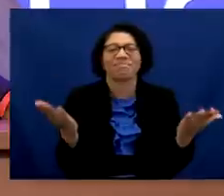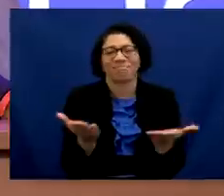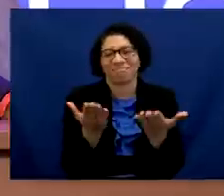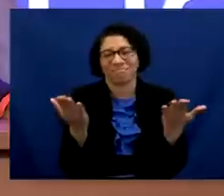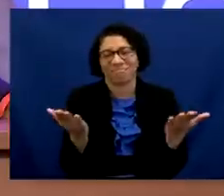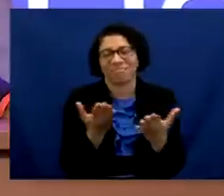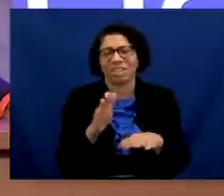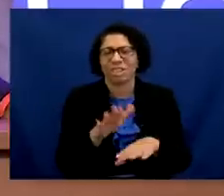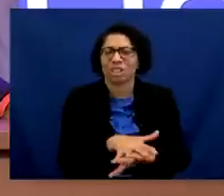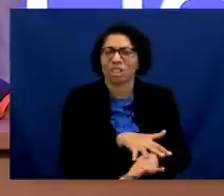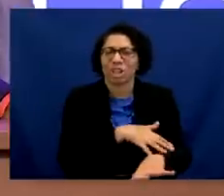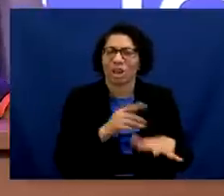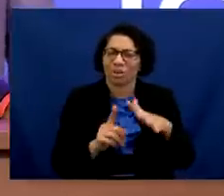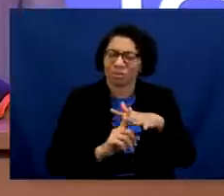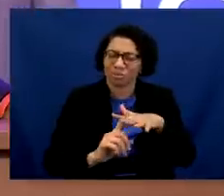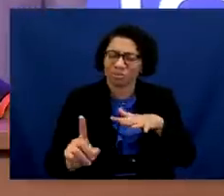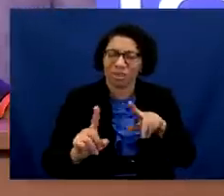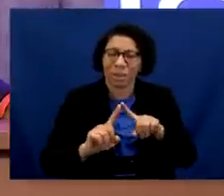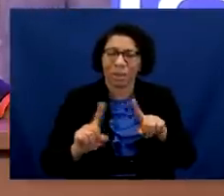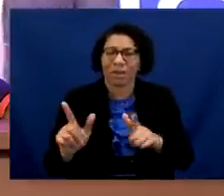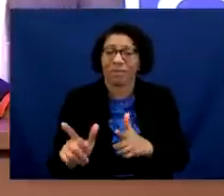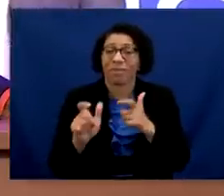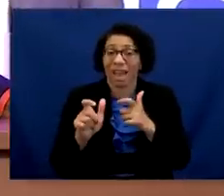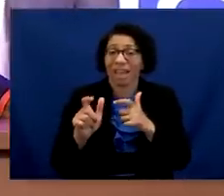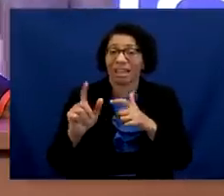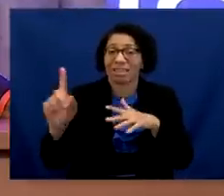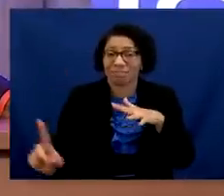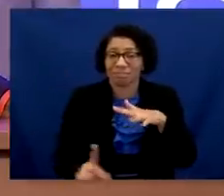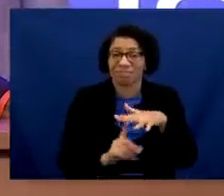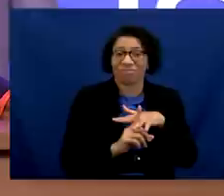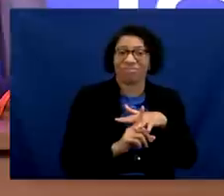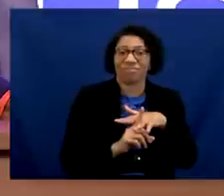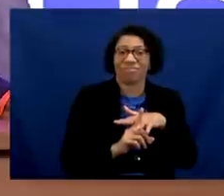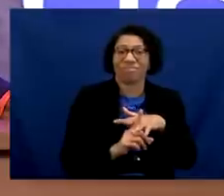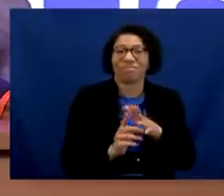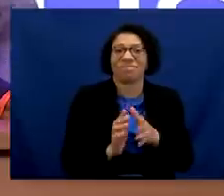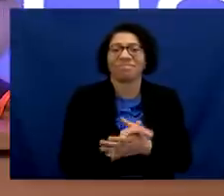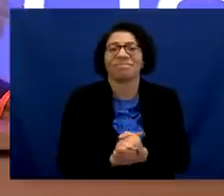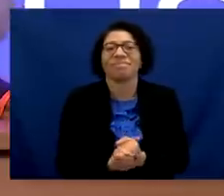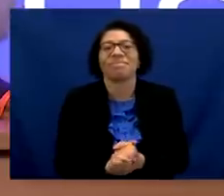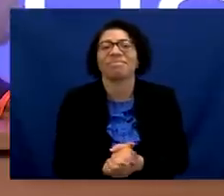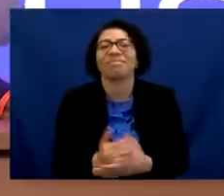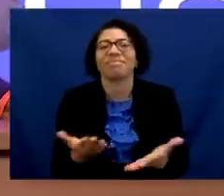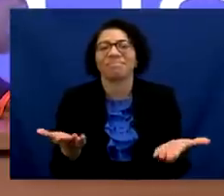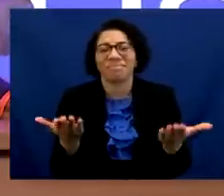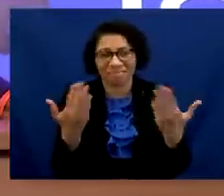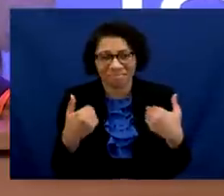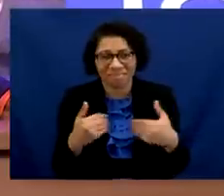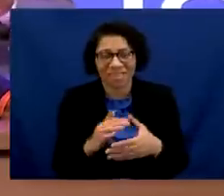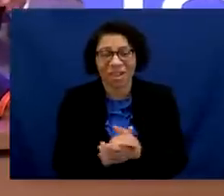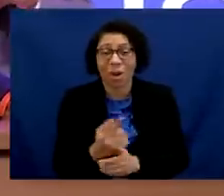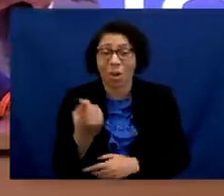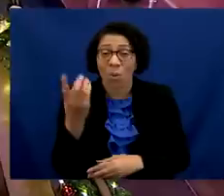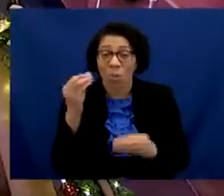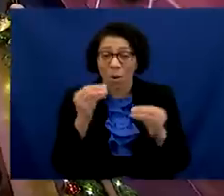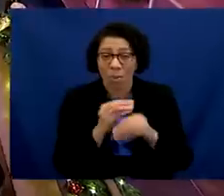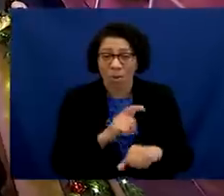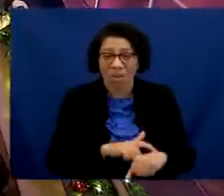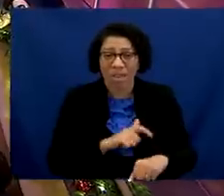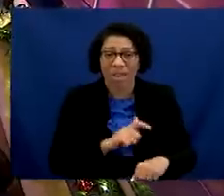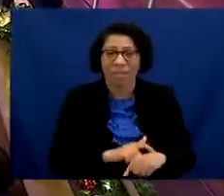but hurry up and come on back whenever God gives you opportunity. Church family, help me one more time. Thank God for all of our first-time